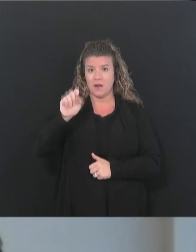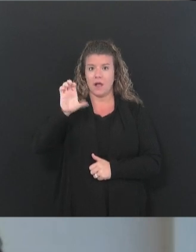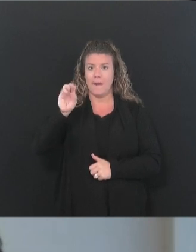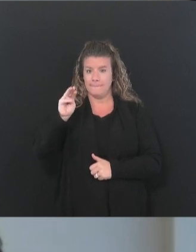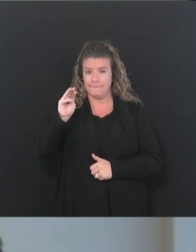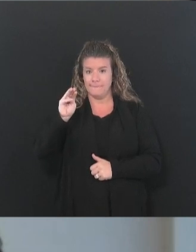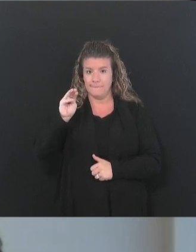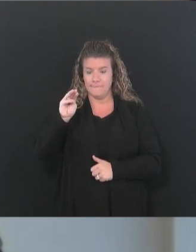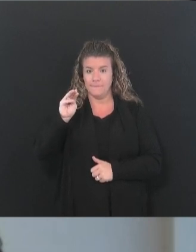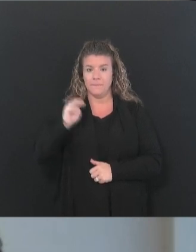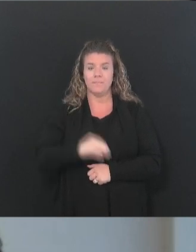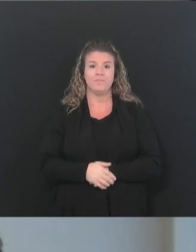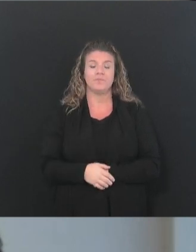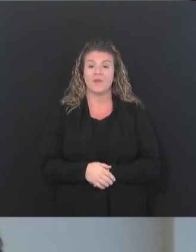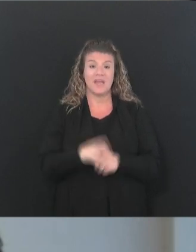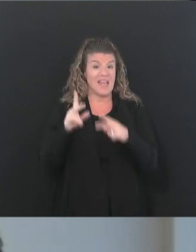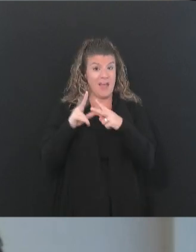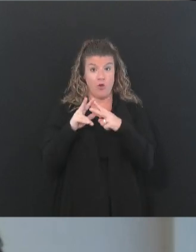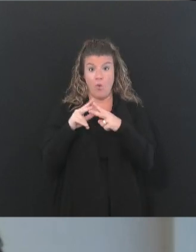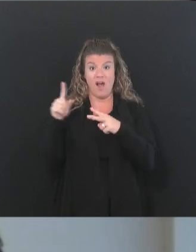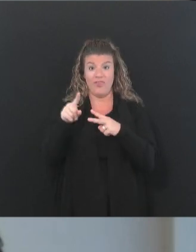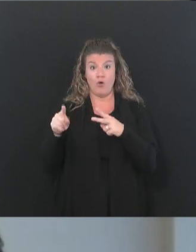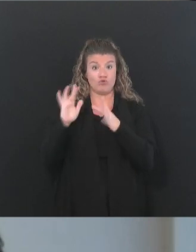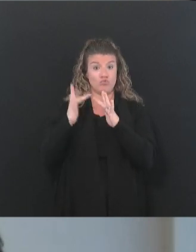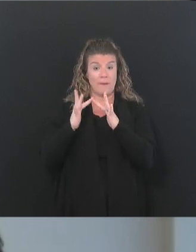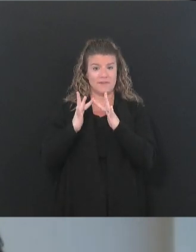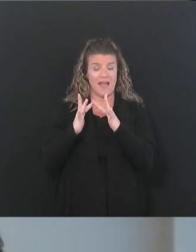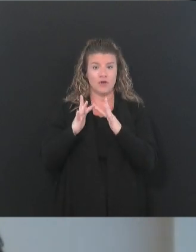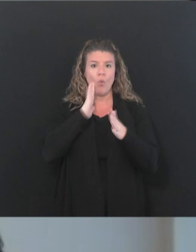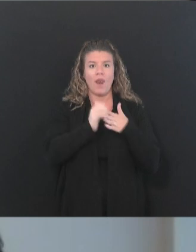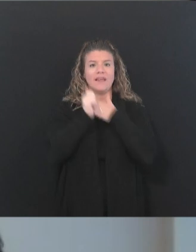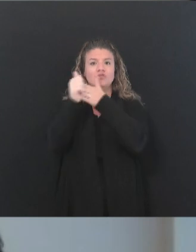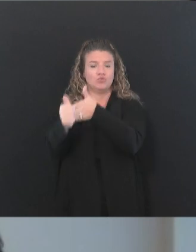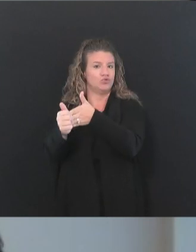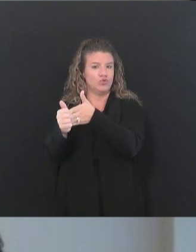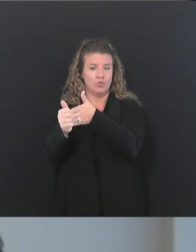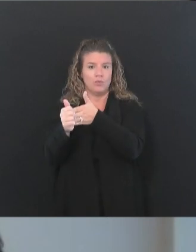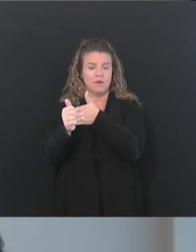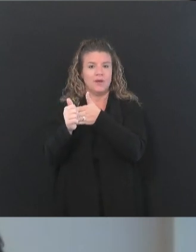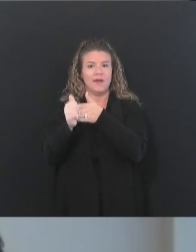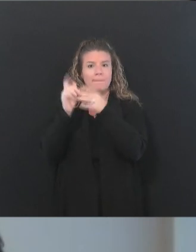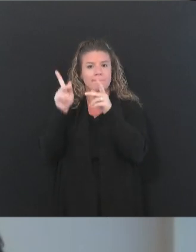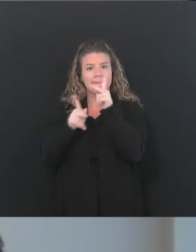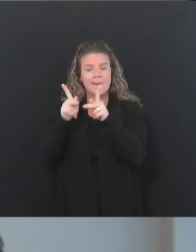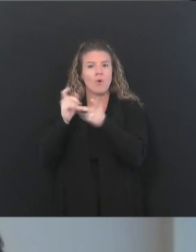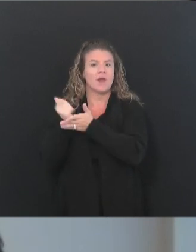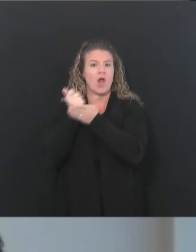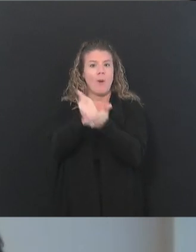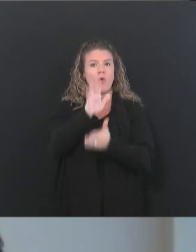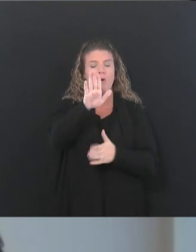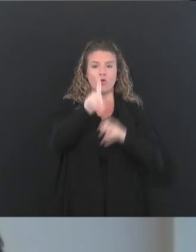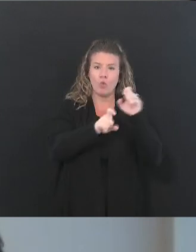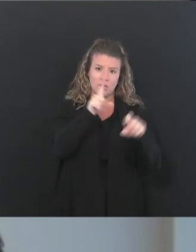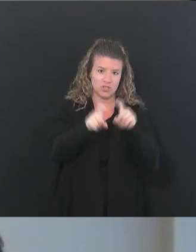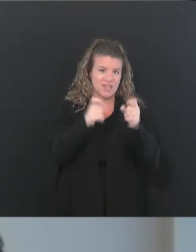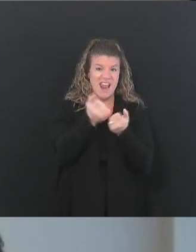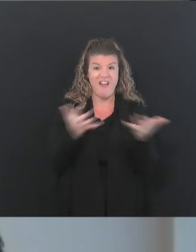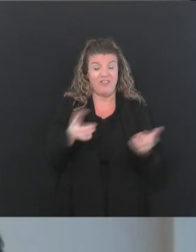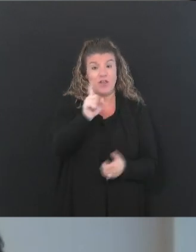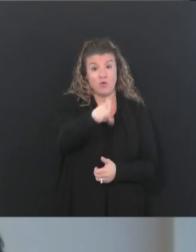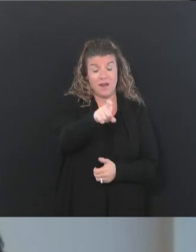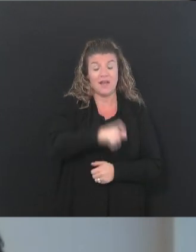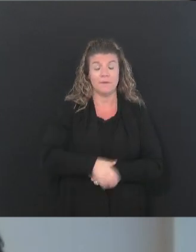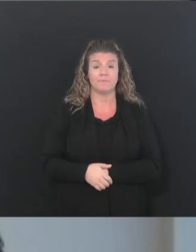wvfrn.com. So either one of those websites can lead you to individuals that can help you with questions. Our